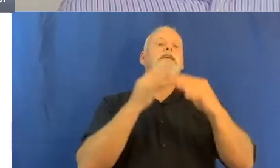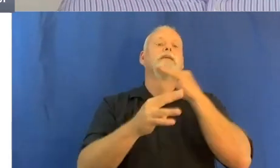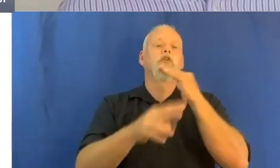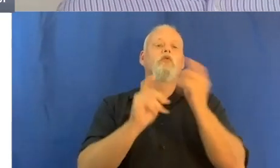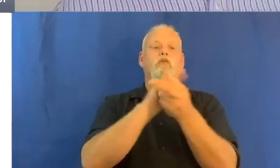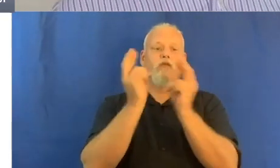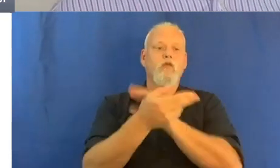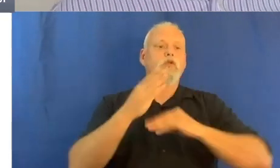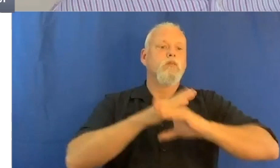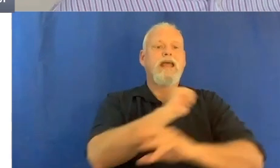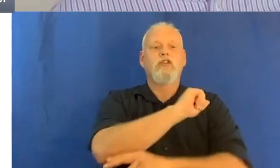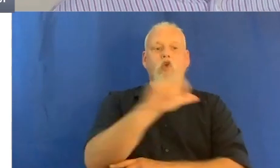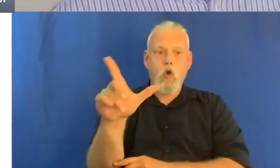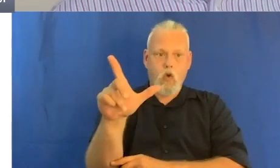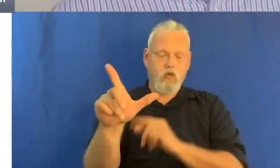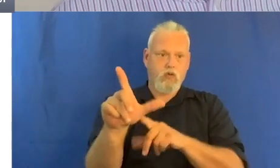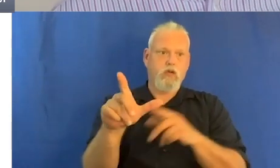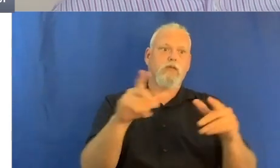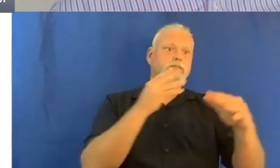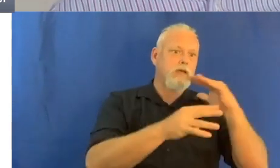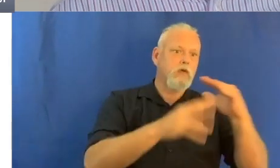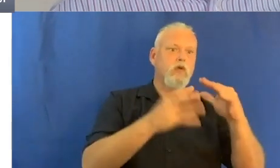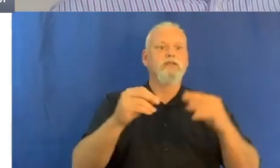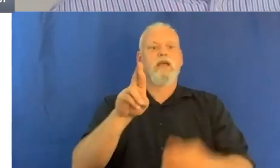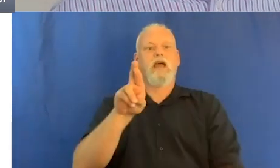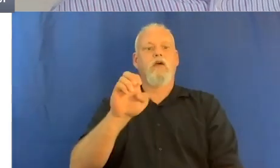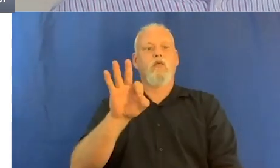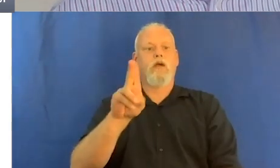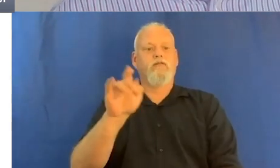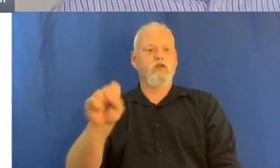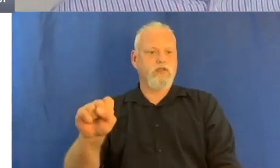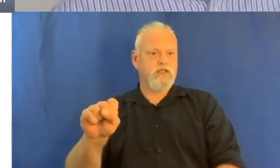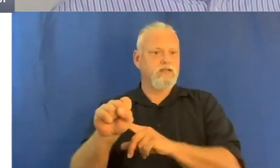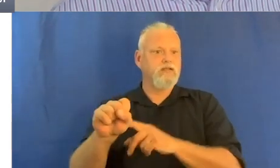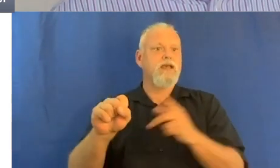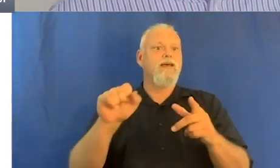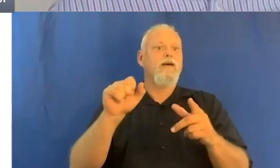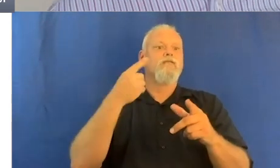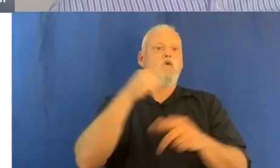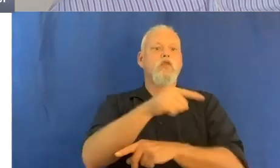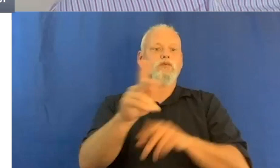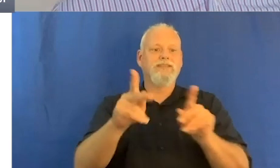and refugees detained by law enforcement and immigration authorities.